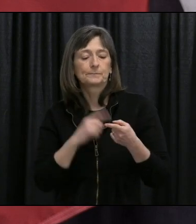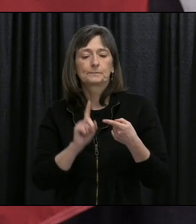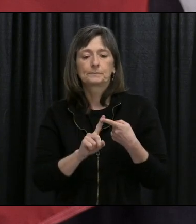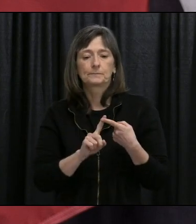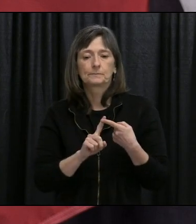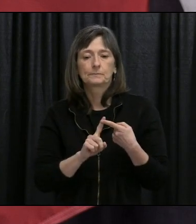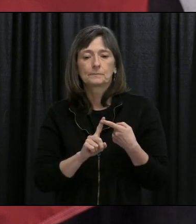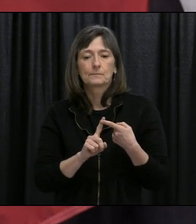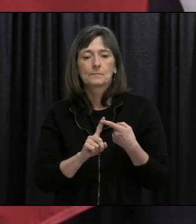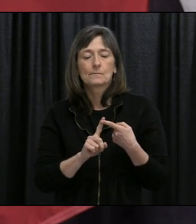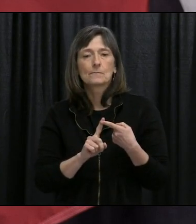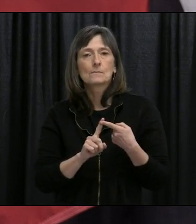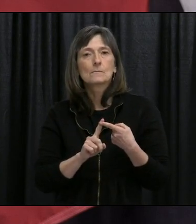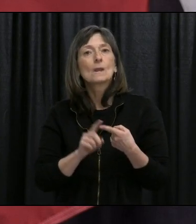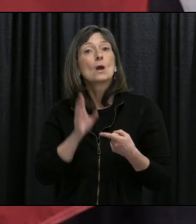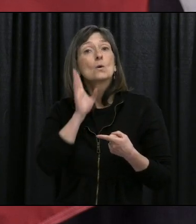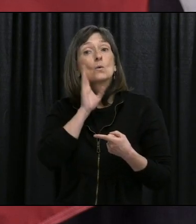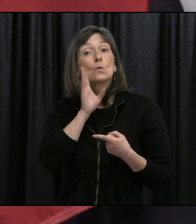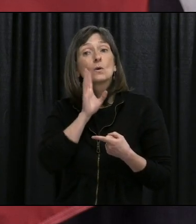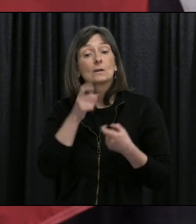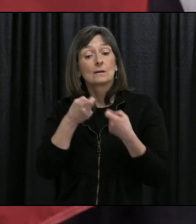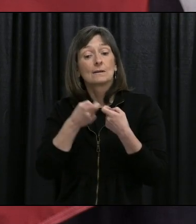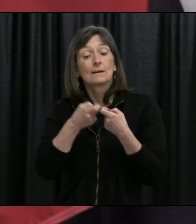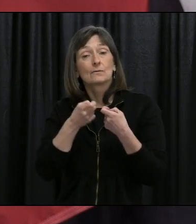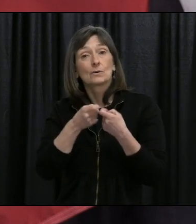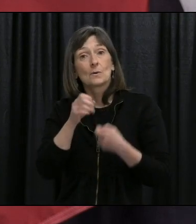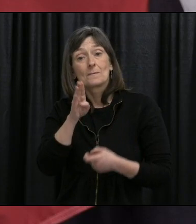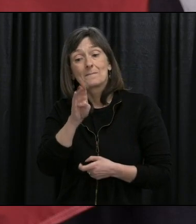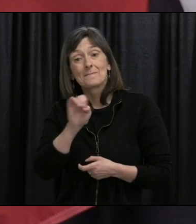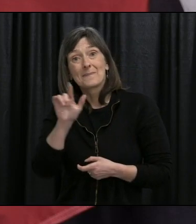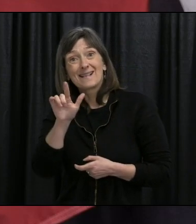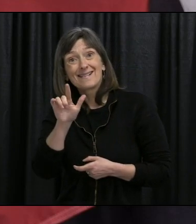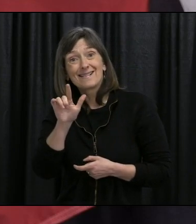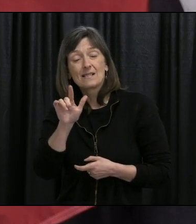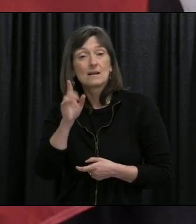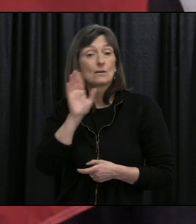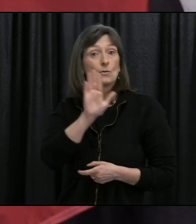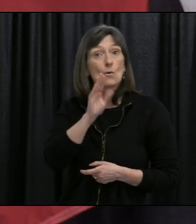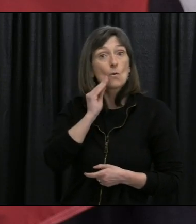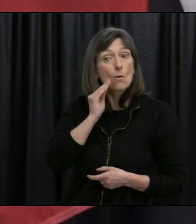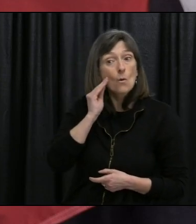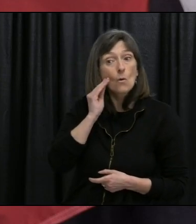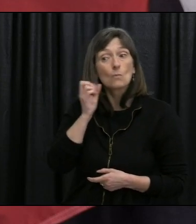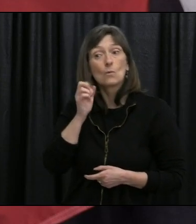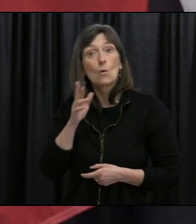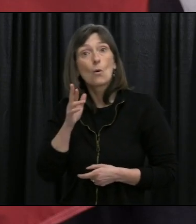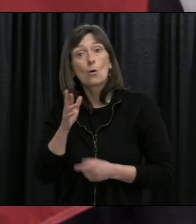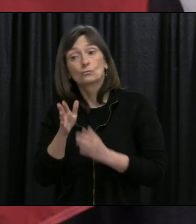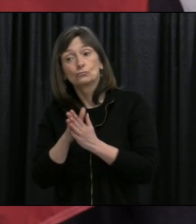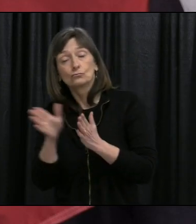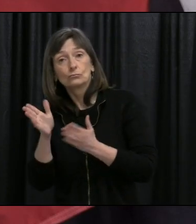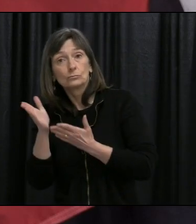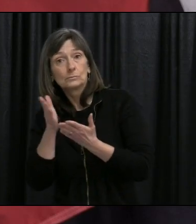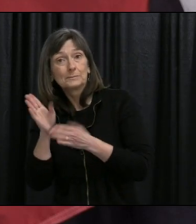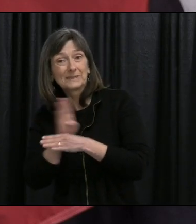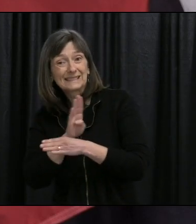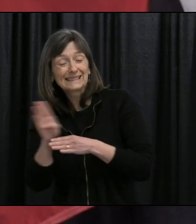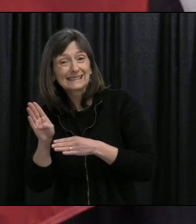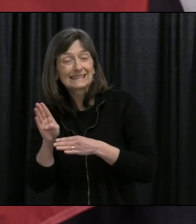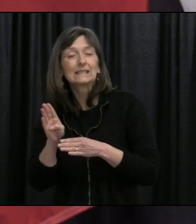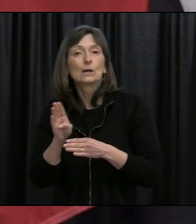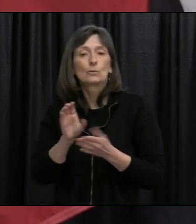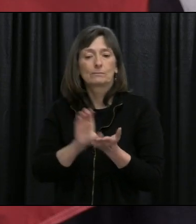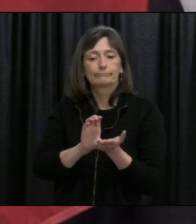a one-time credit on electricity bills for residential and general service customers. So this